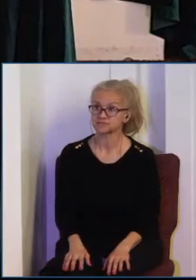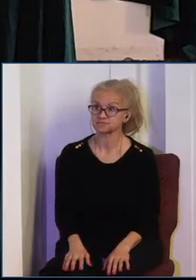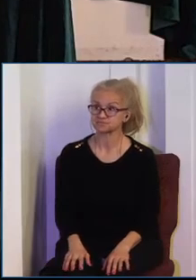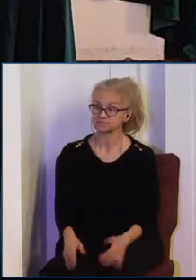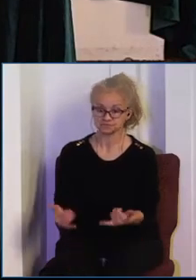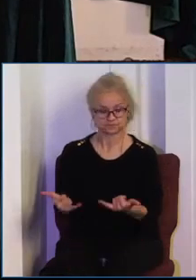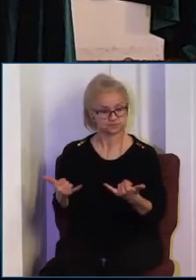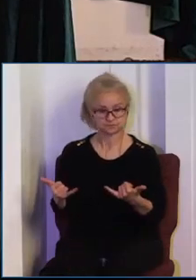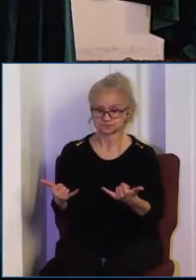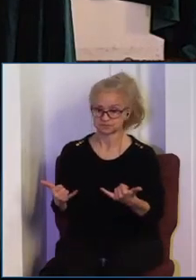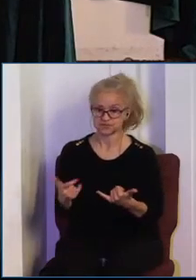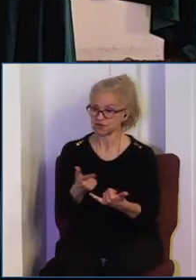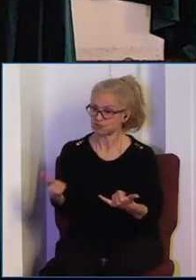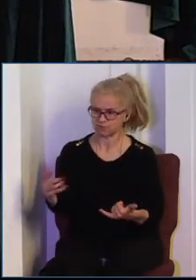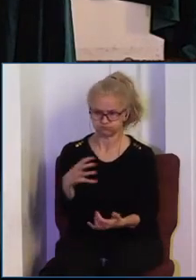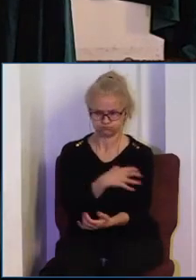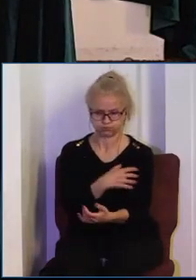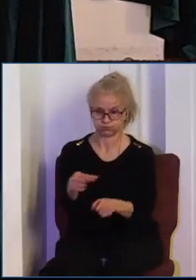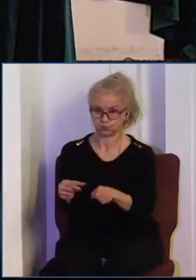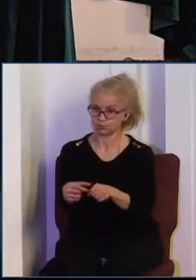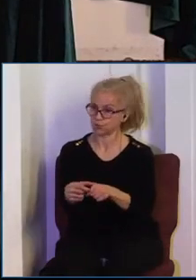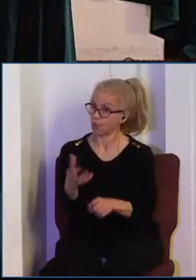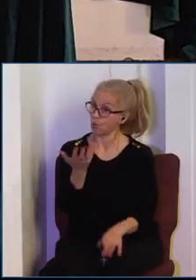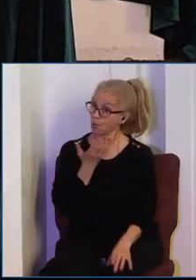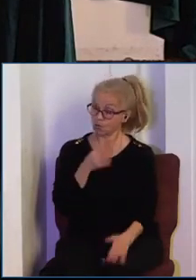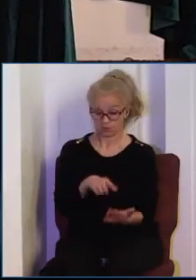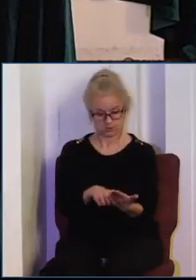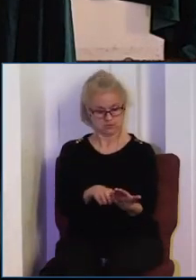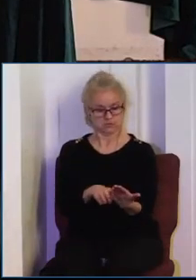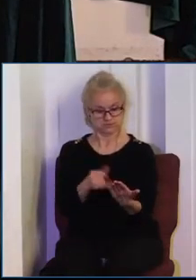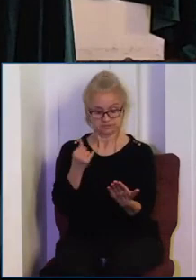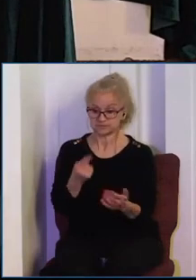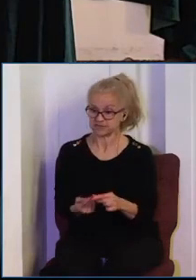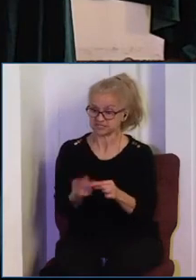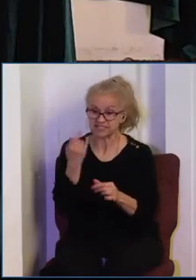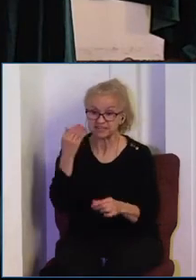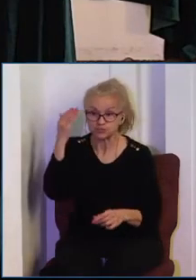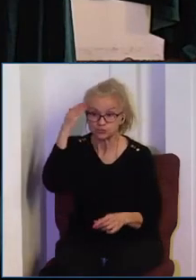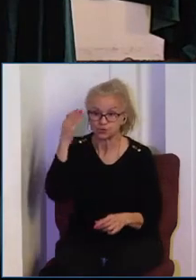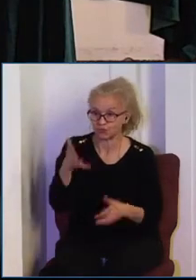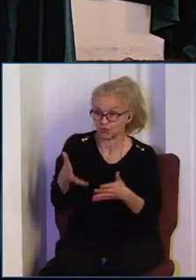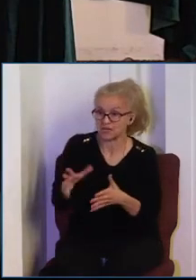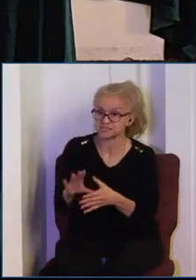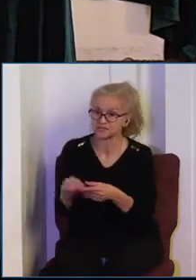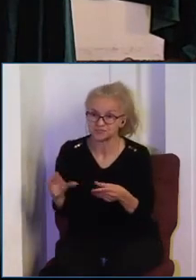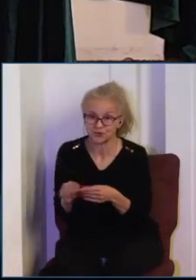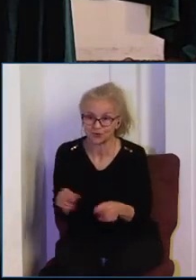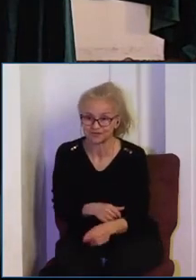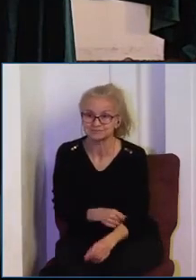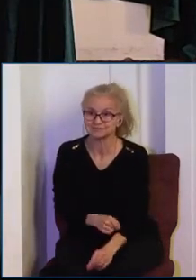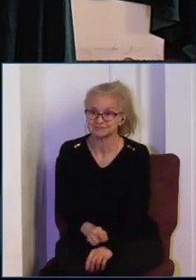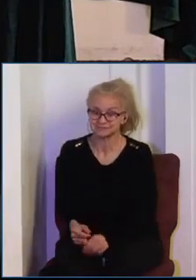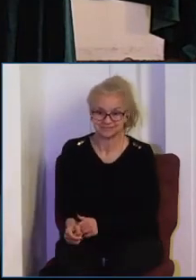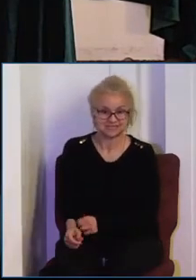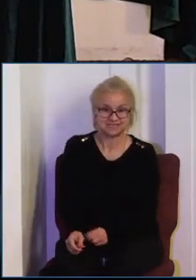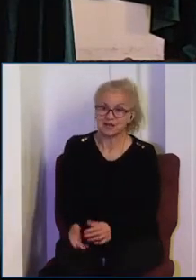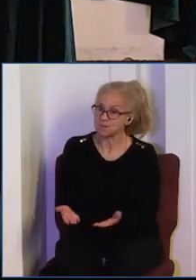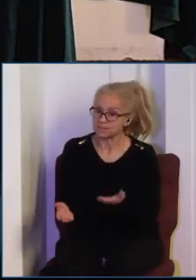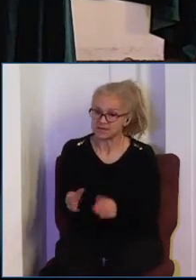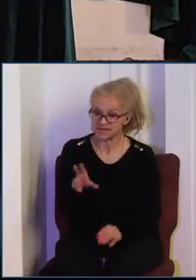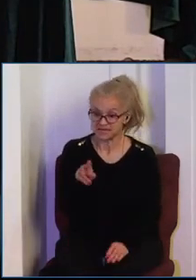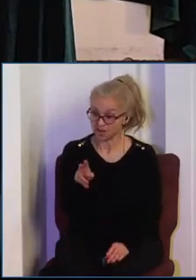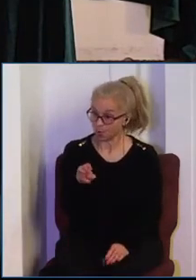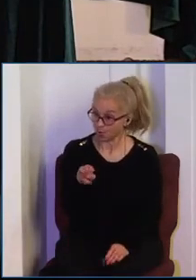Now, those are pretty powerful words, especially if you know some of the rest of the story, is you have Naomi,